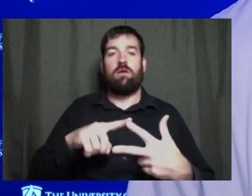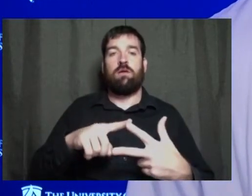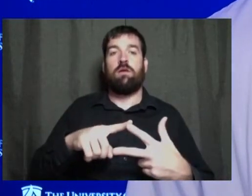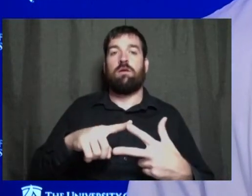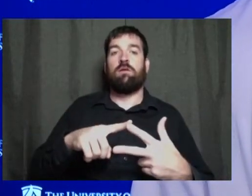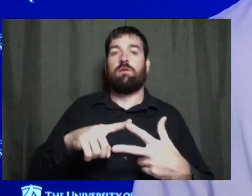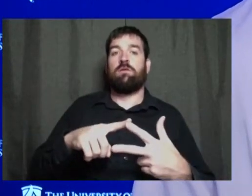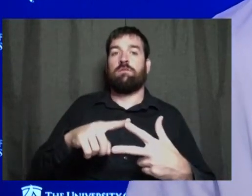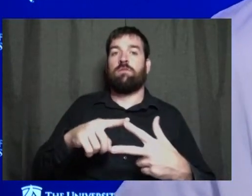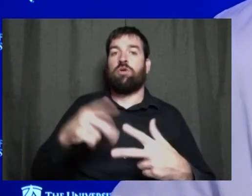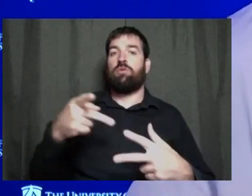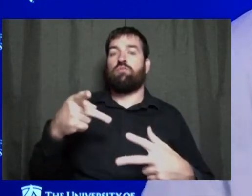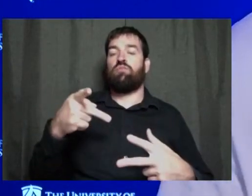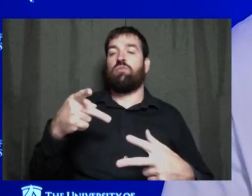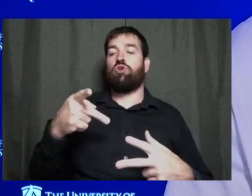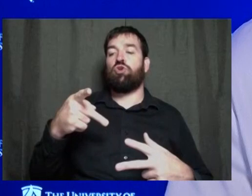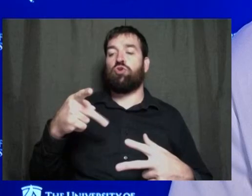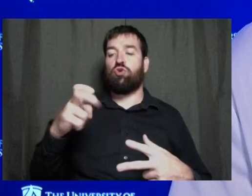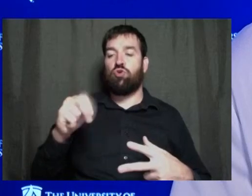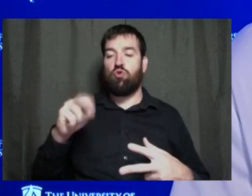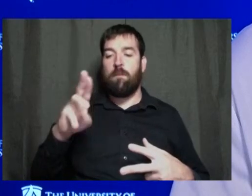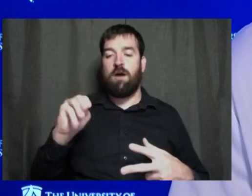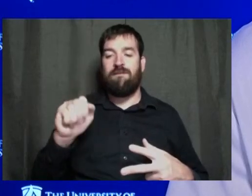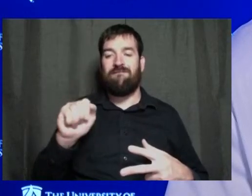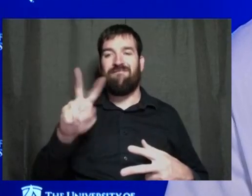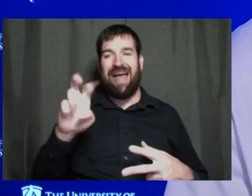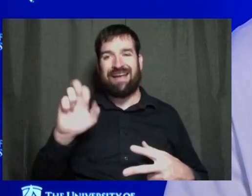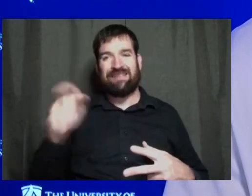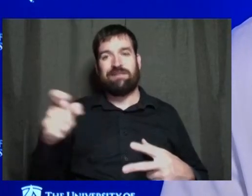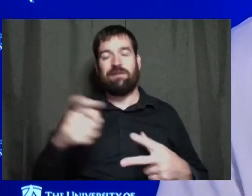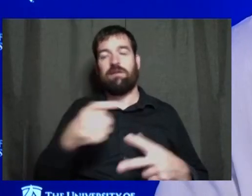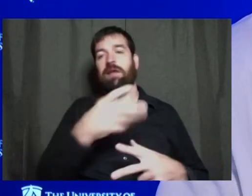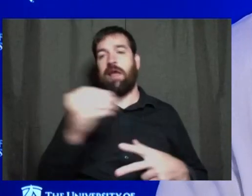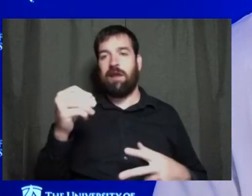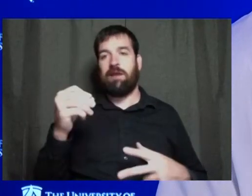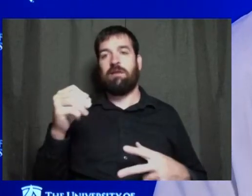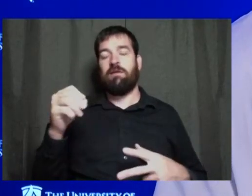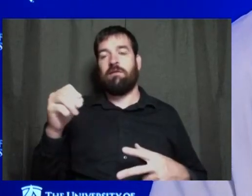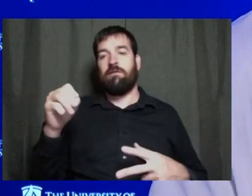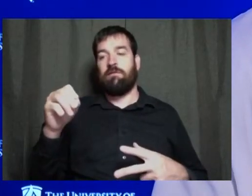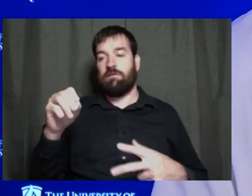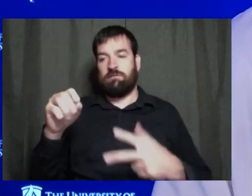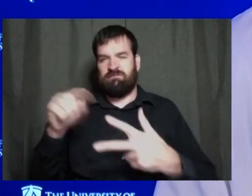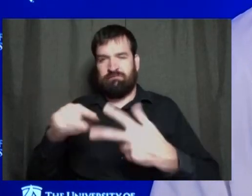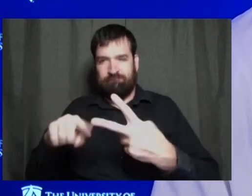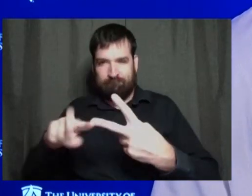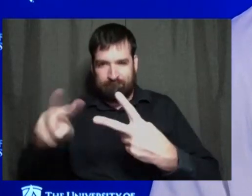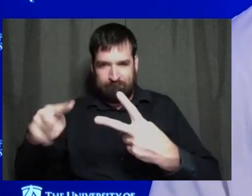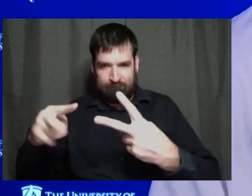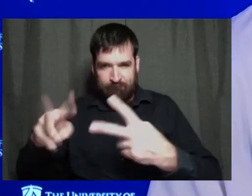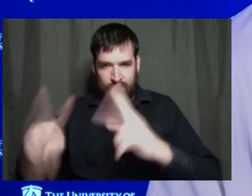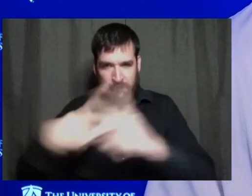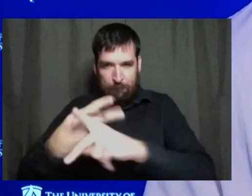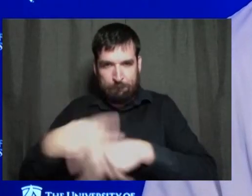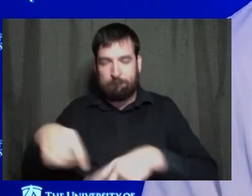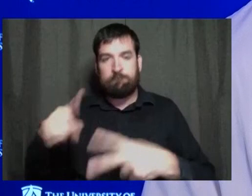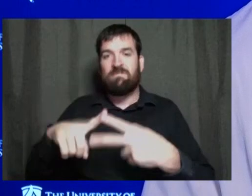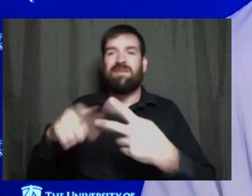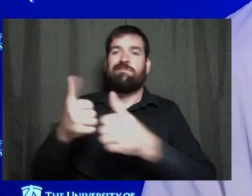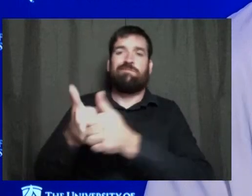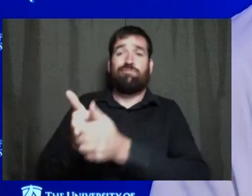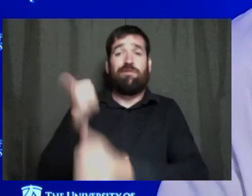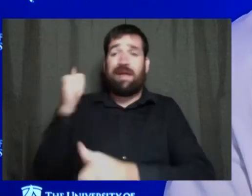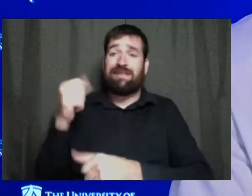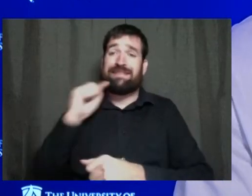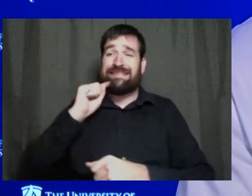which are, again, just pieces of the streptococcal bacteria that provide protection against invasive disease